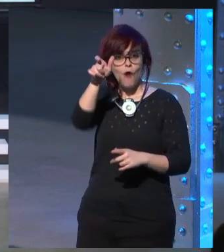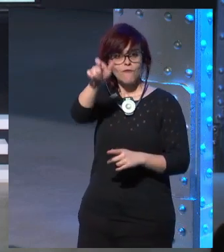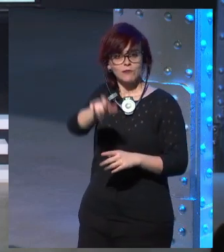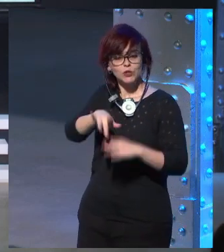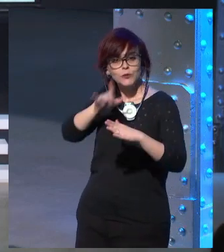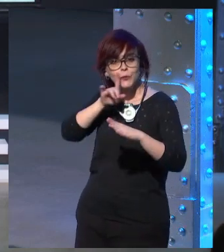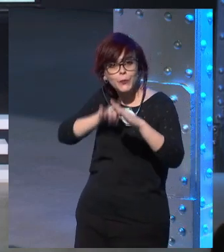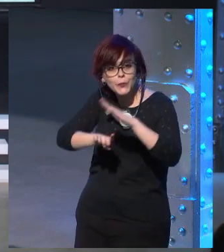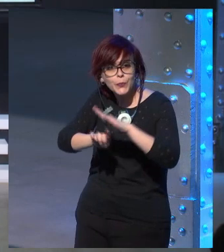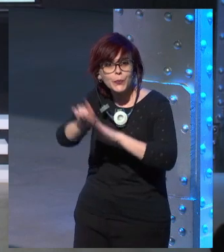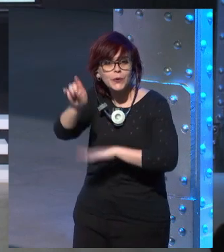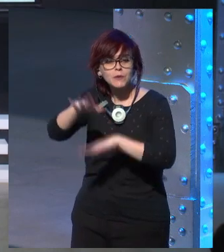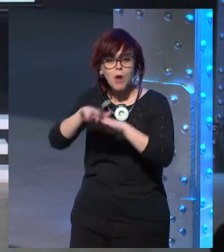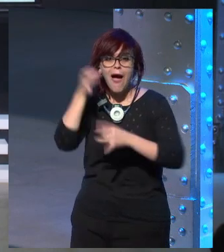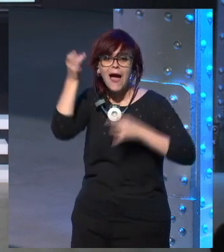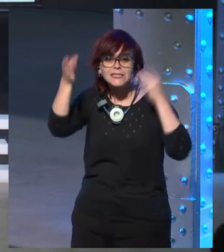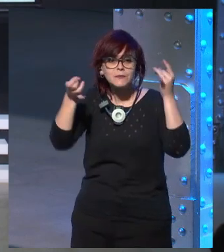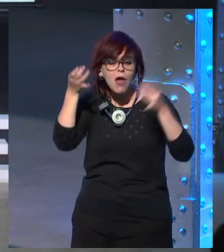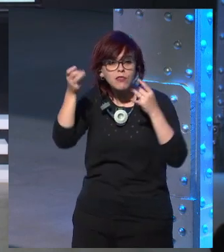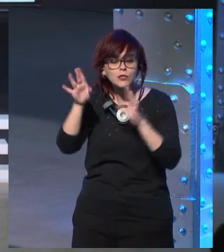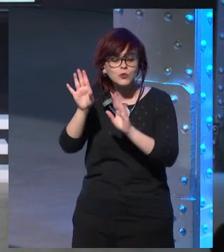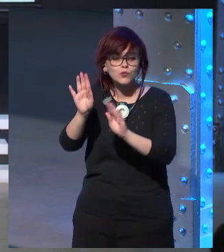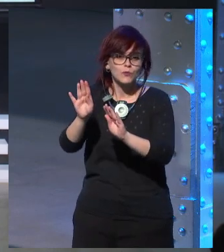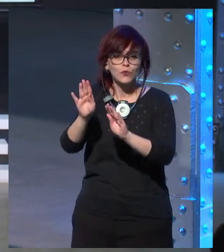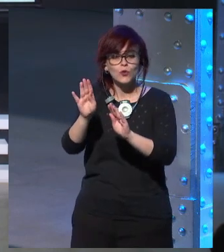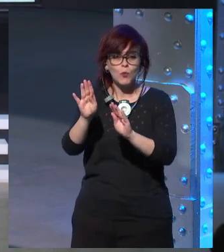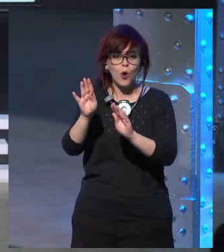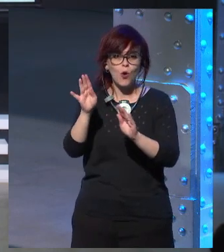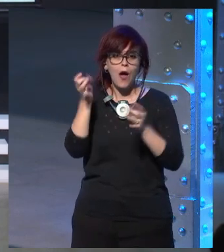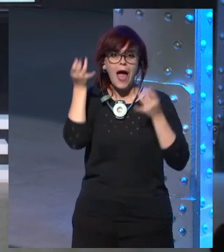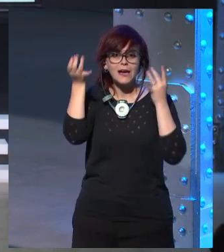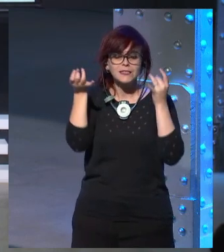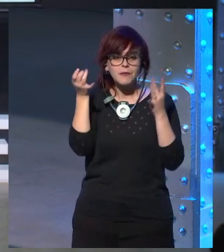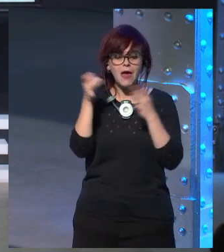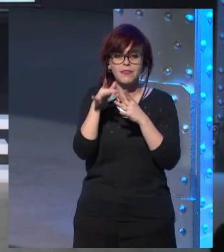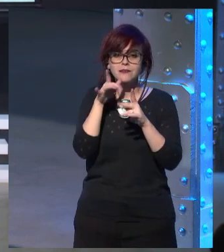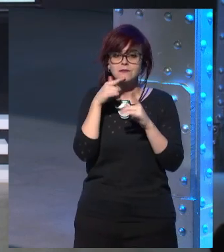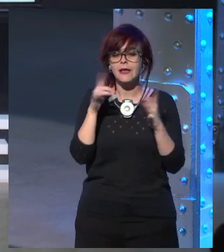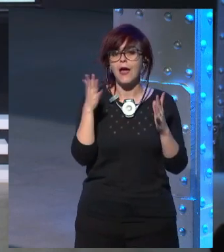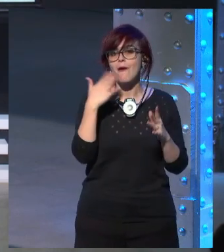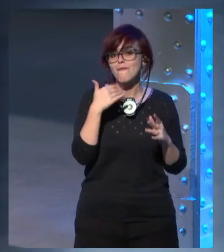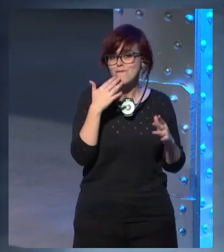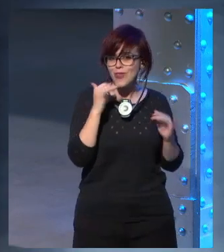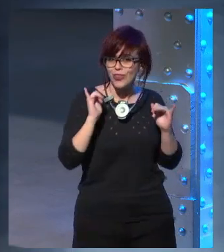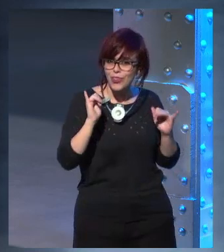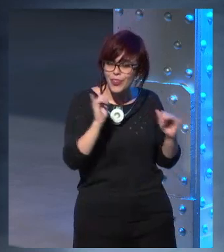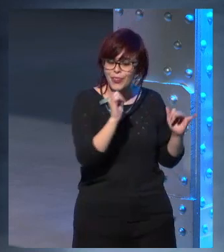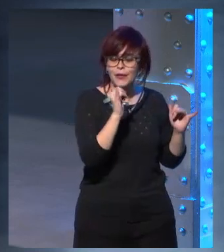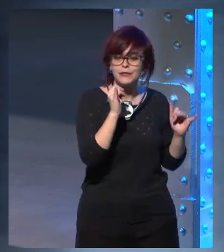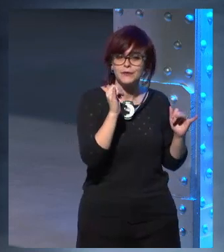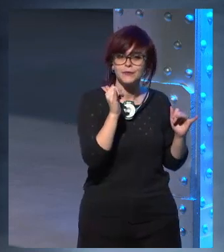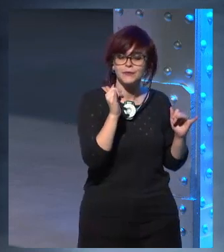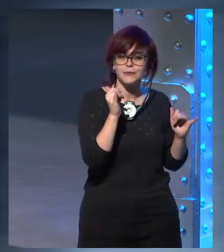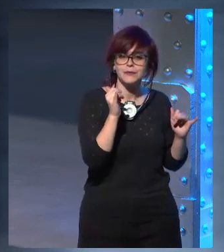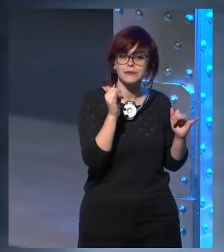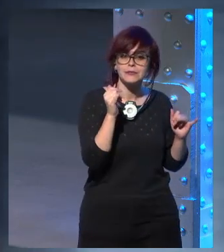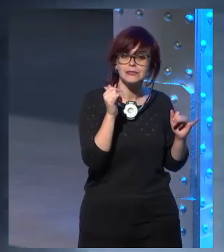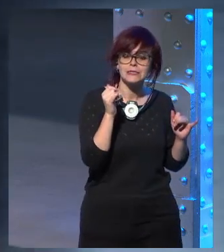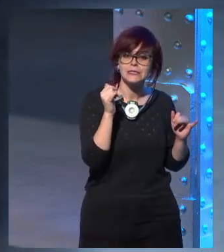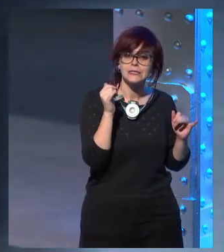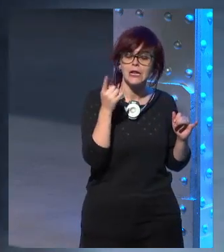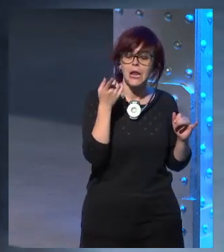of activities that we called hanging out, messing around, and geeking out. And really what young people and kids need, and